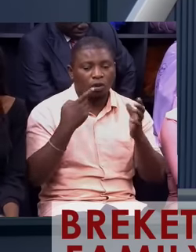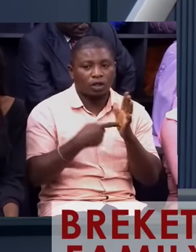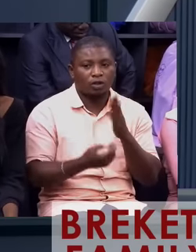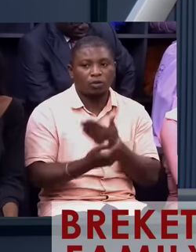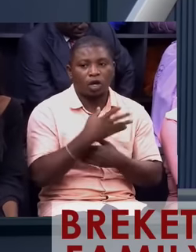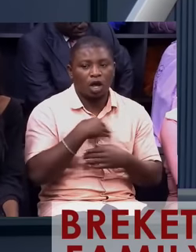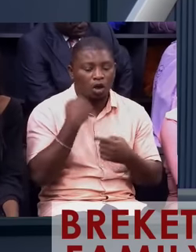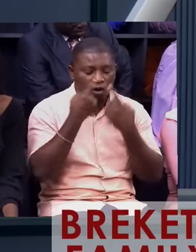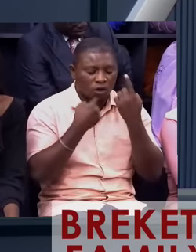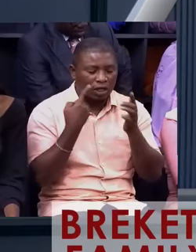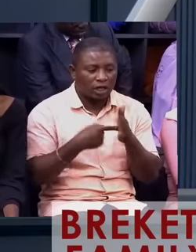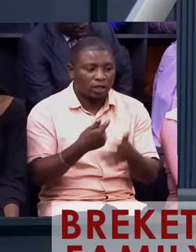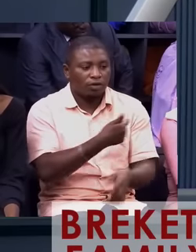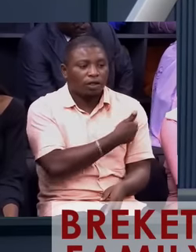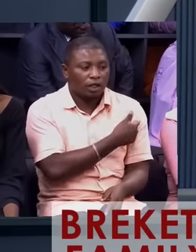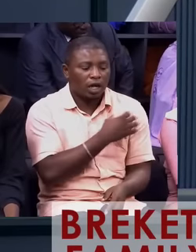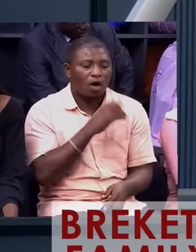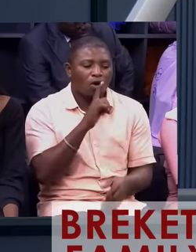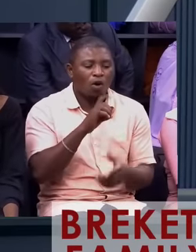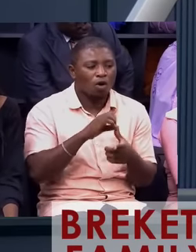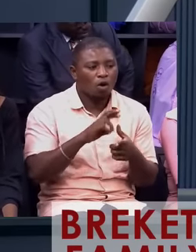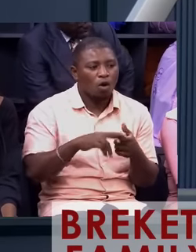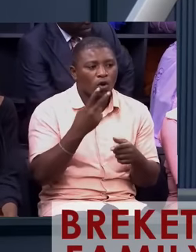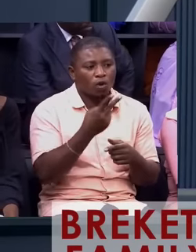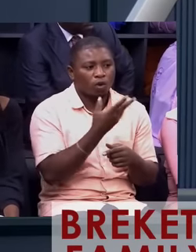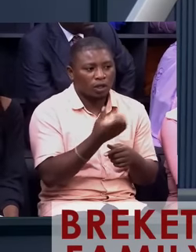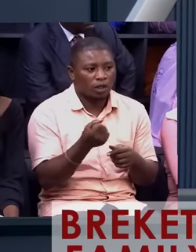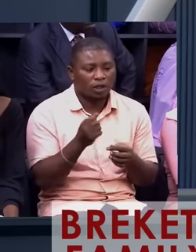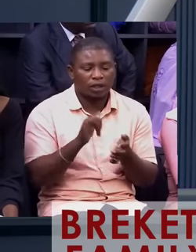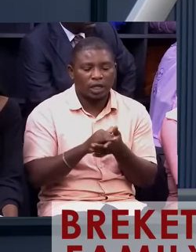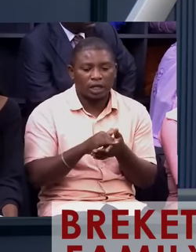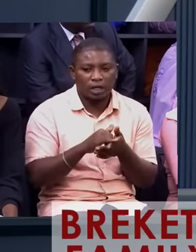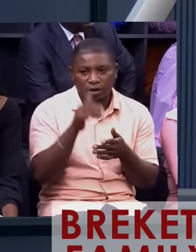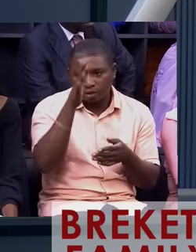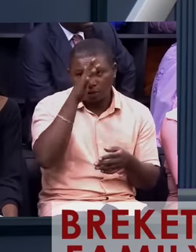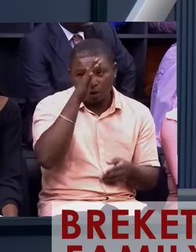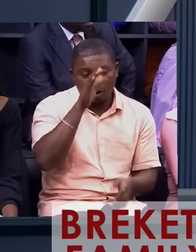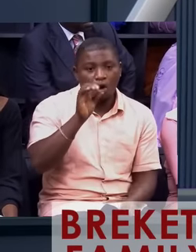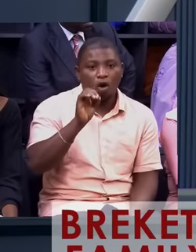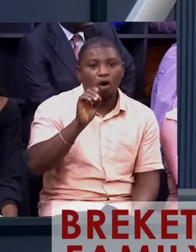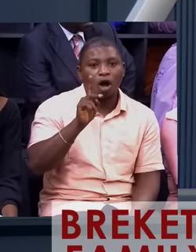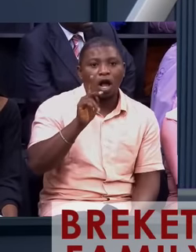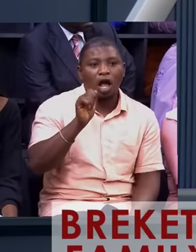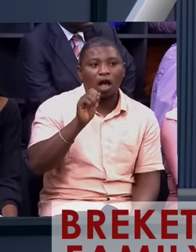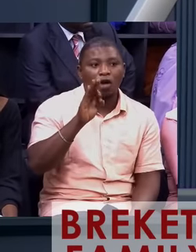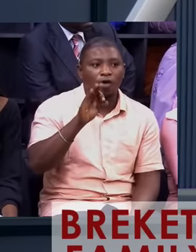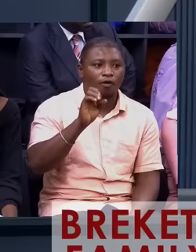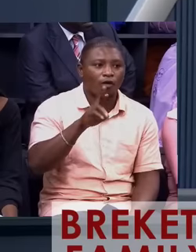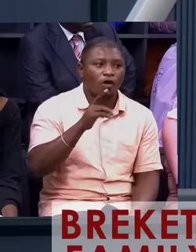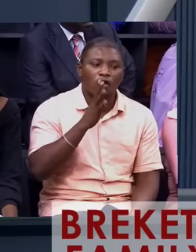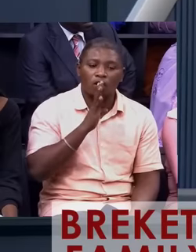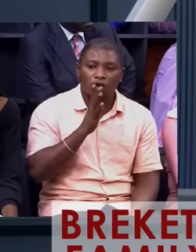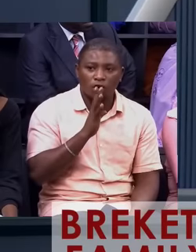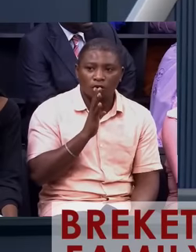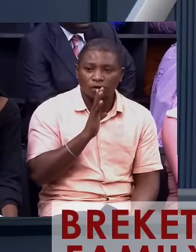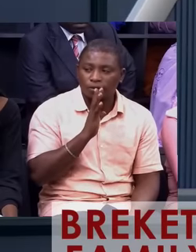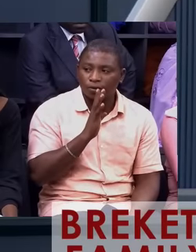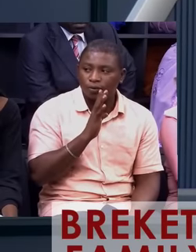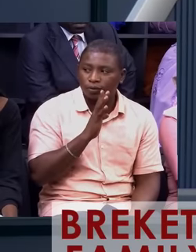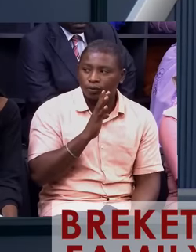ver and one or two things where our daddy that is talk you don't finish the talk already